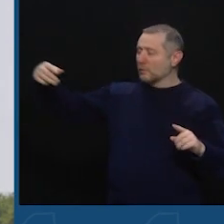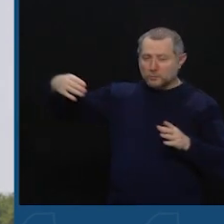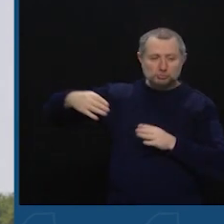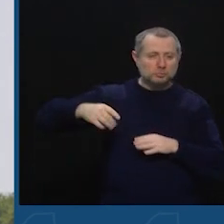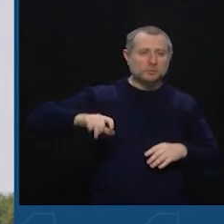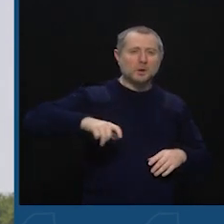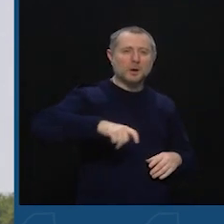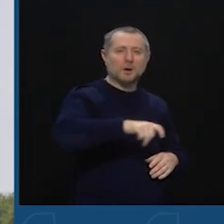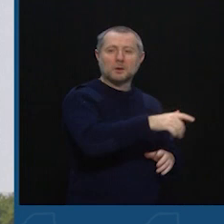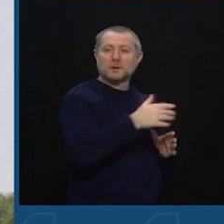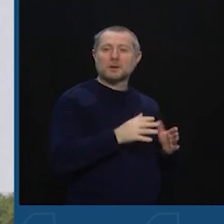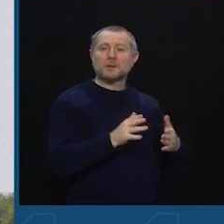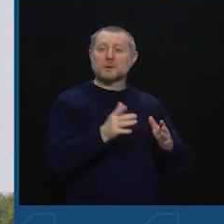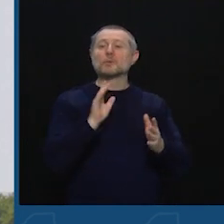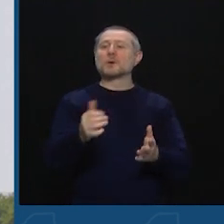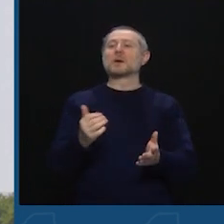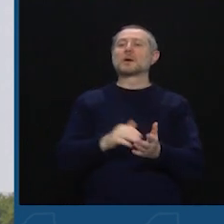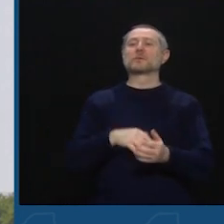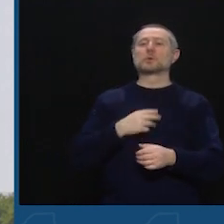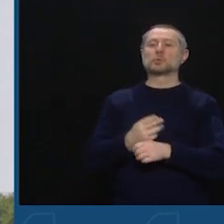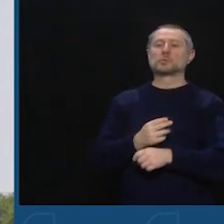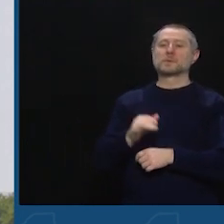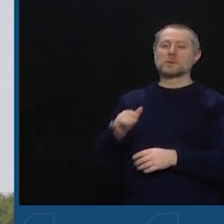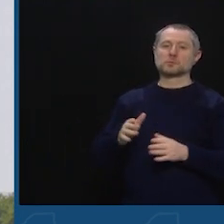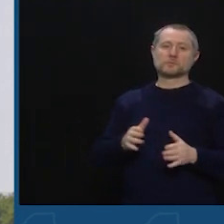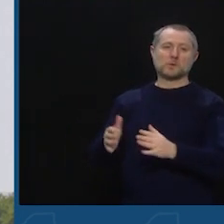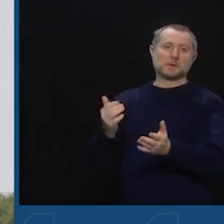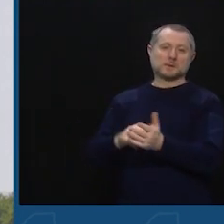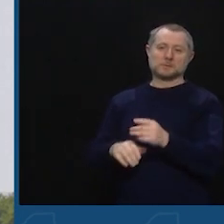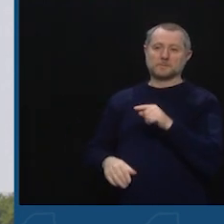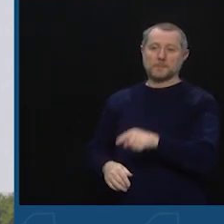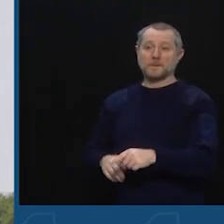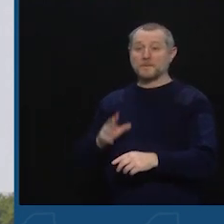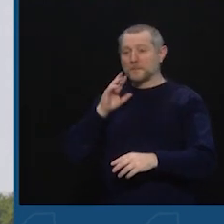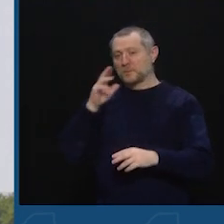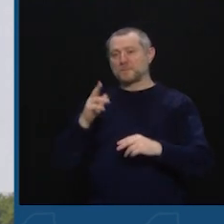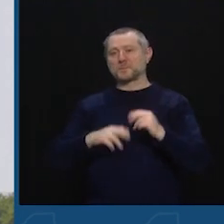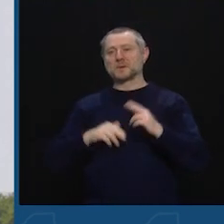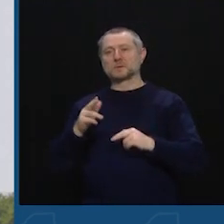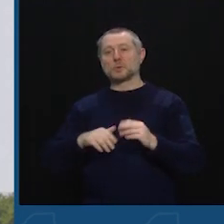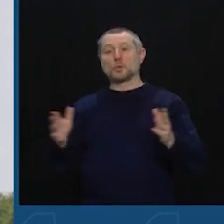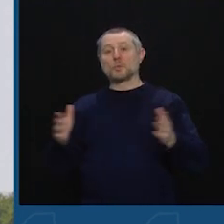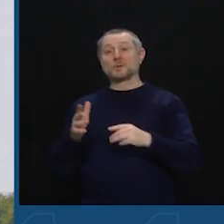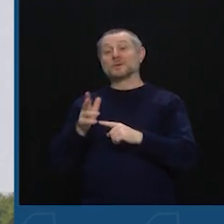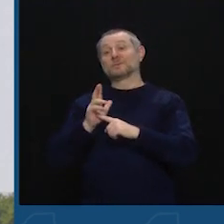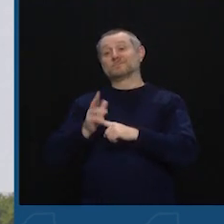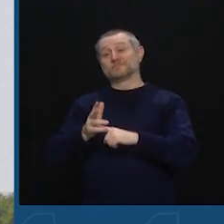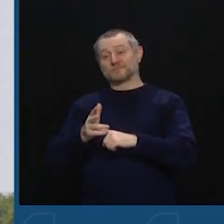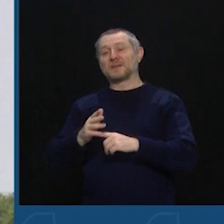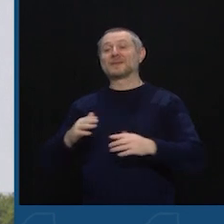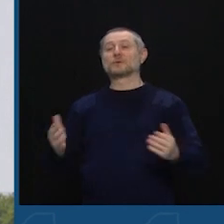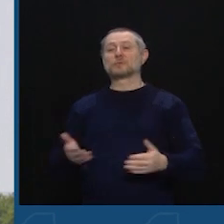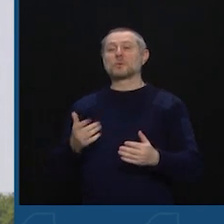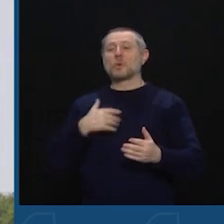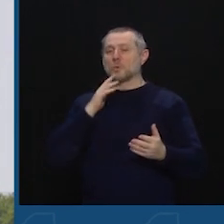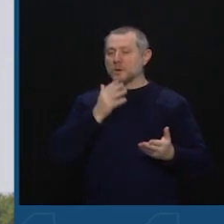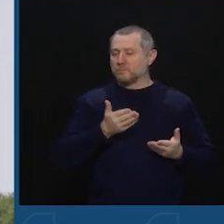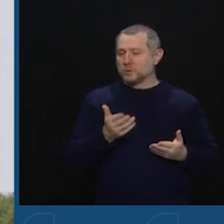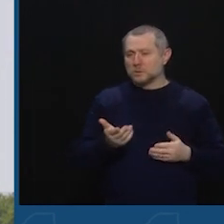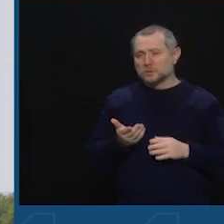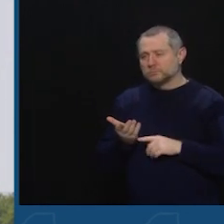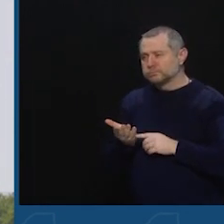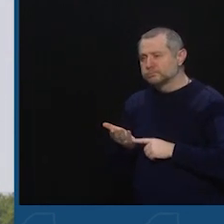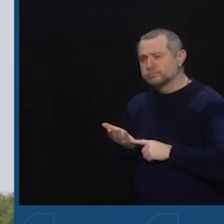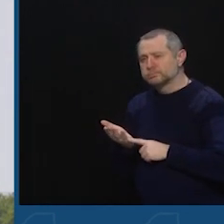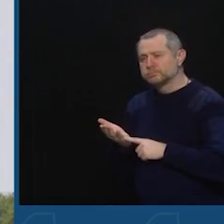now we're going to use that again, and wind turbines that we're building here in upstate are going to be transported down the Hudson River, and you're going to see them